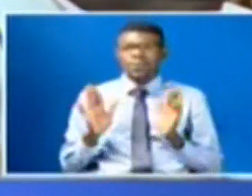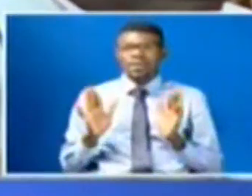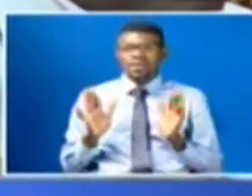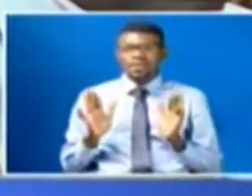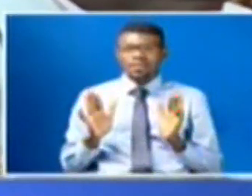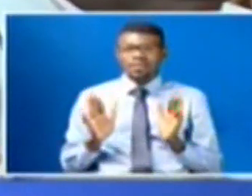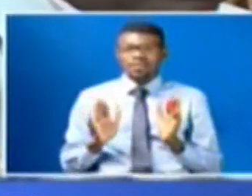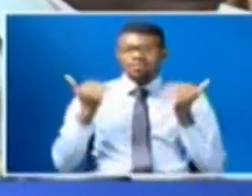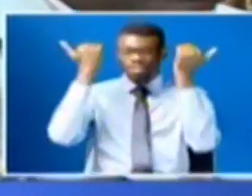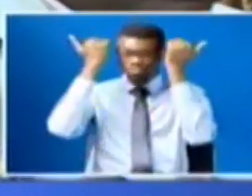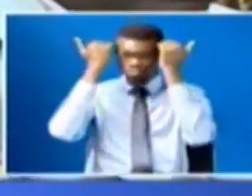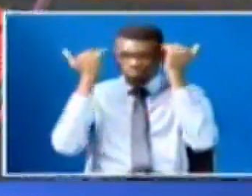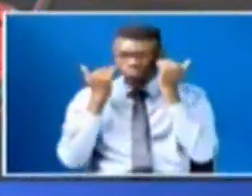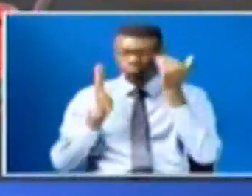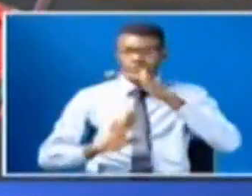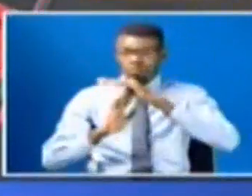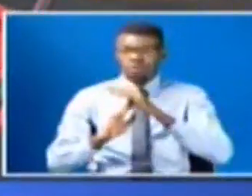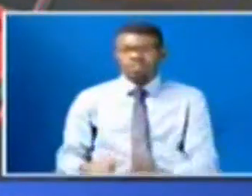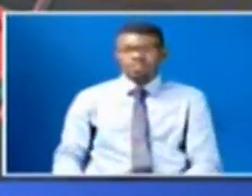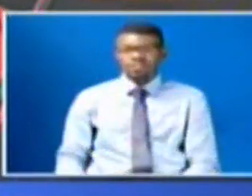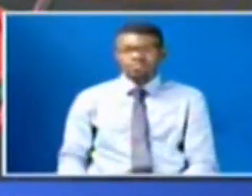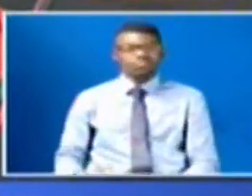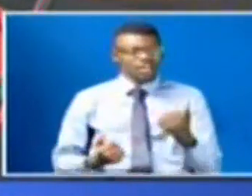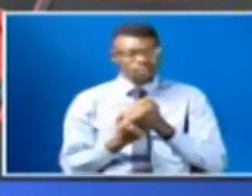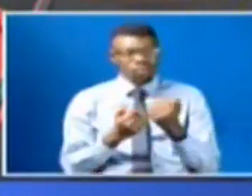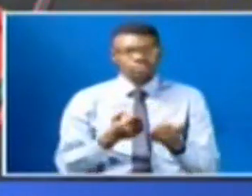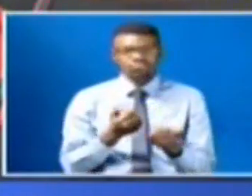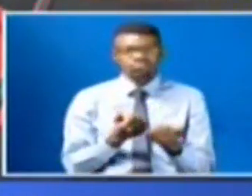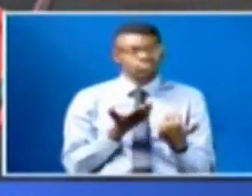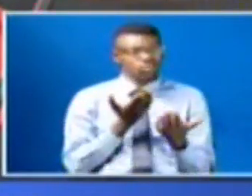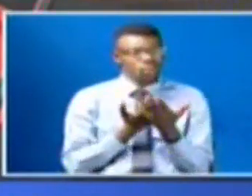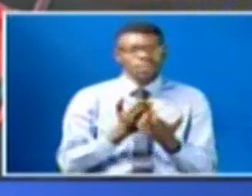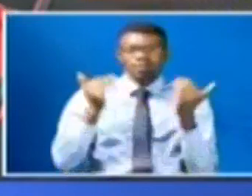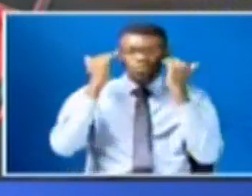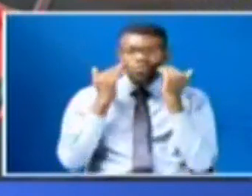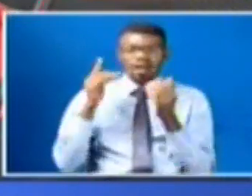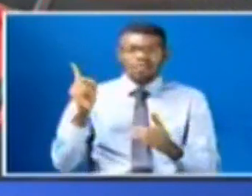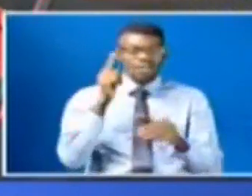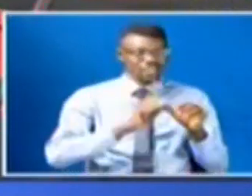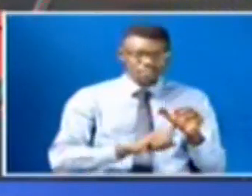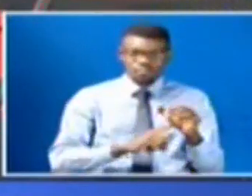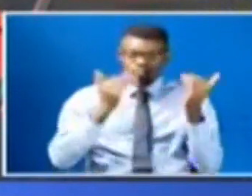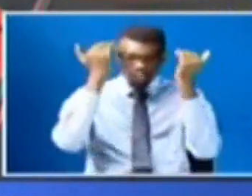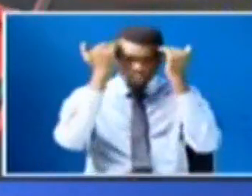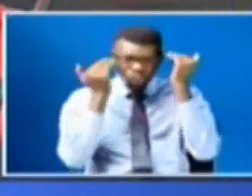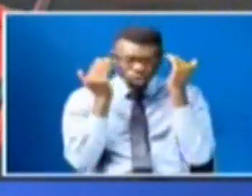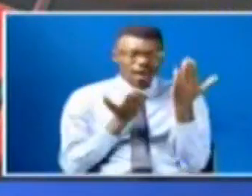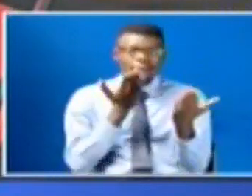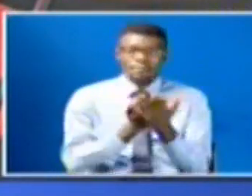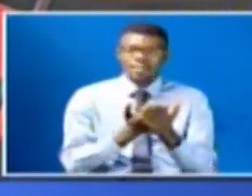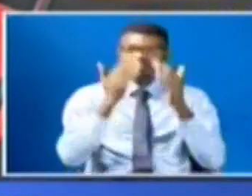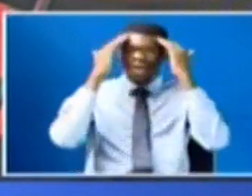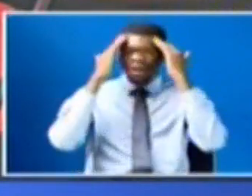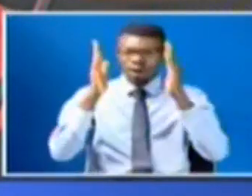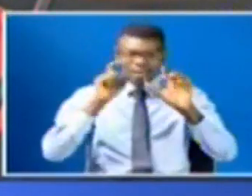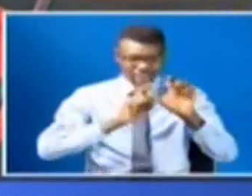Court is faulting the Court of Appeal. Because in the first appeal, the Court of Appeal knew very well that the time